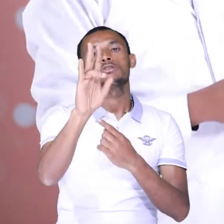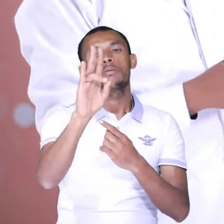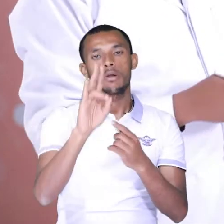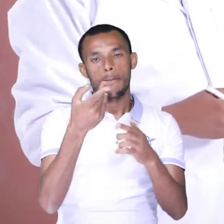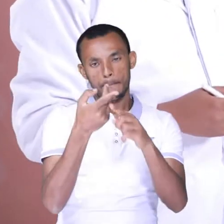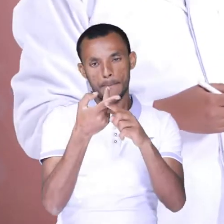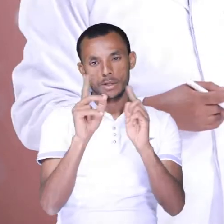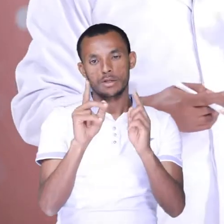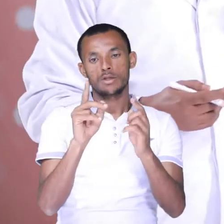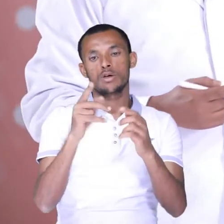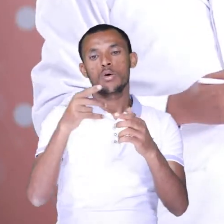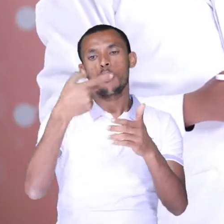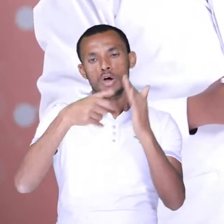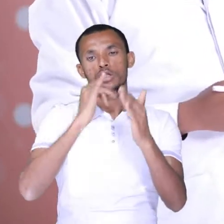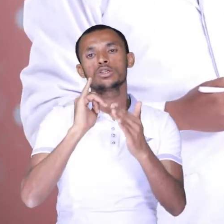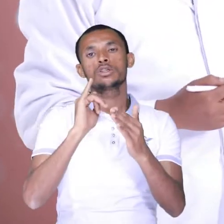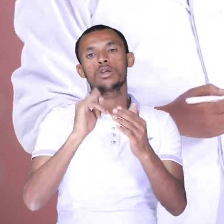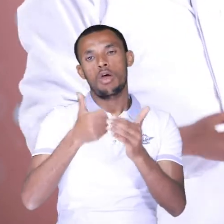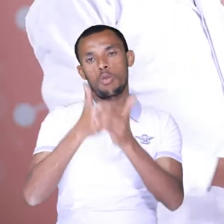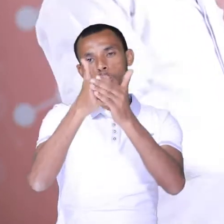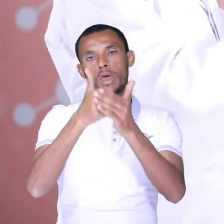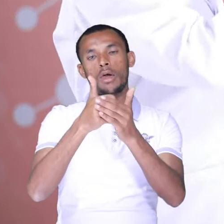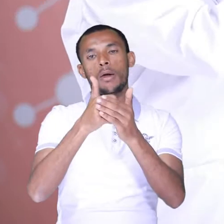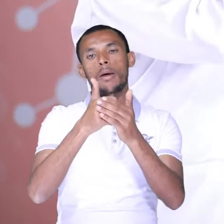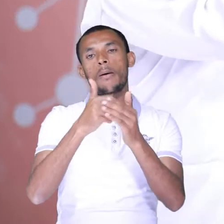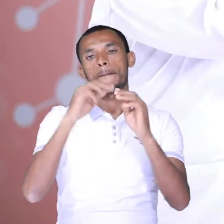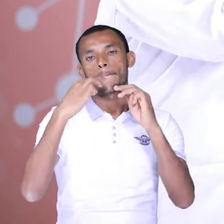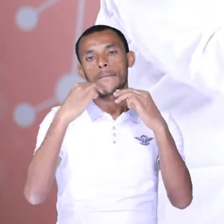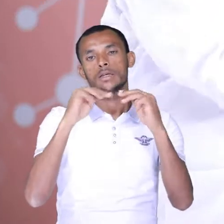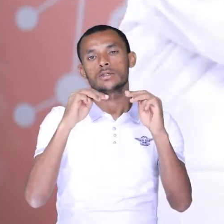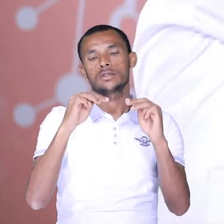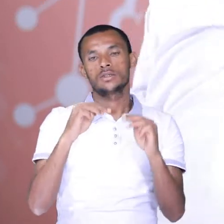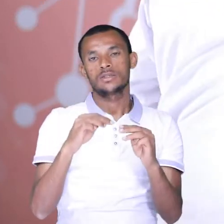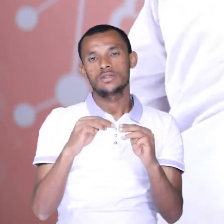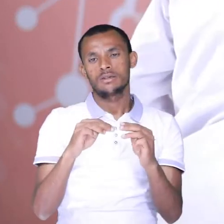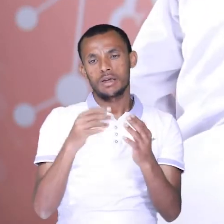But what is atomic mass? Atomic mass is the